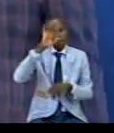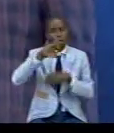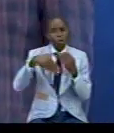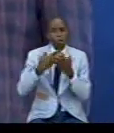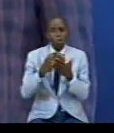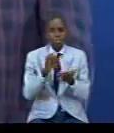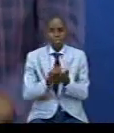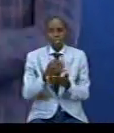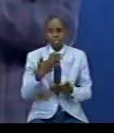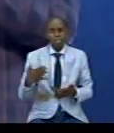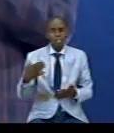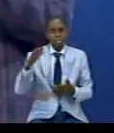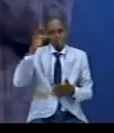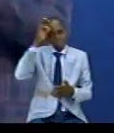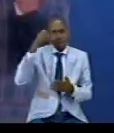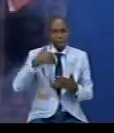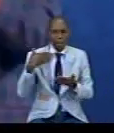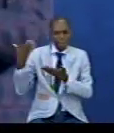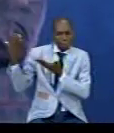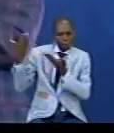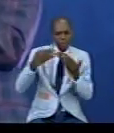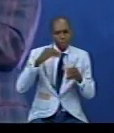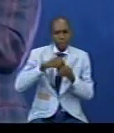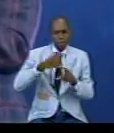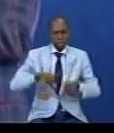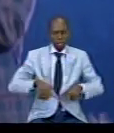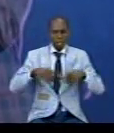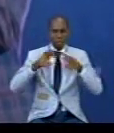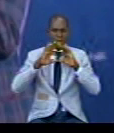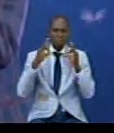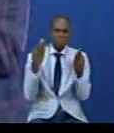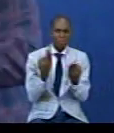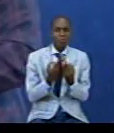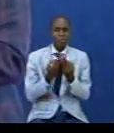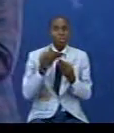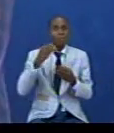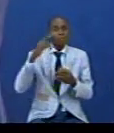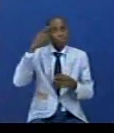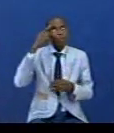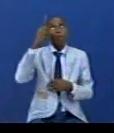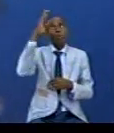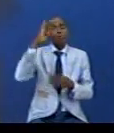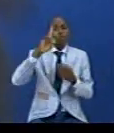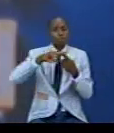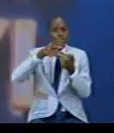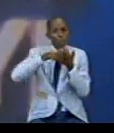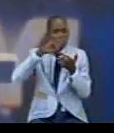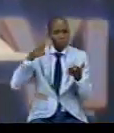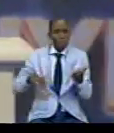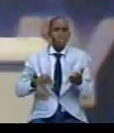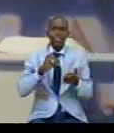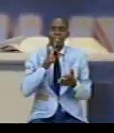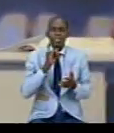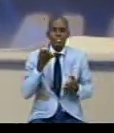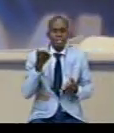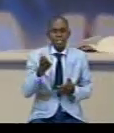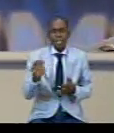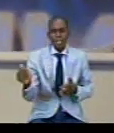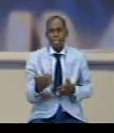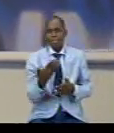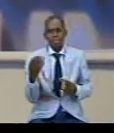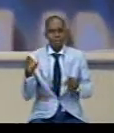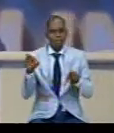packed in your life, in your family, in your body, for God to remove. Is there anything too hard for